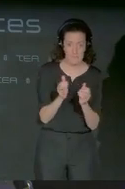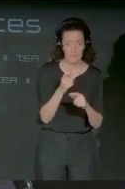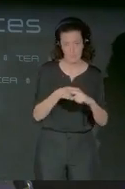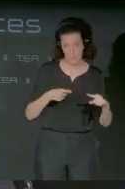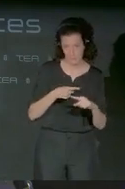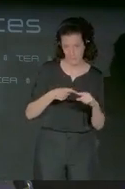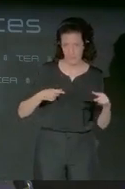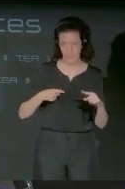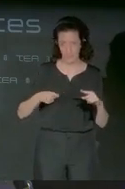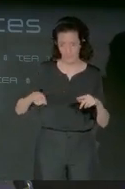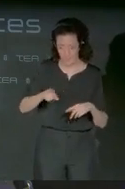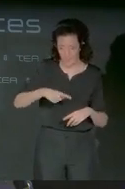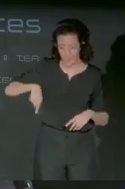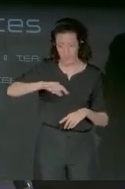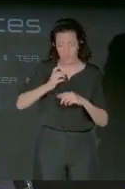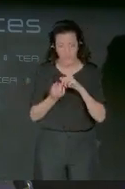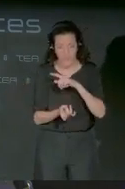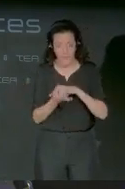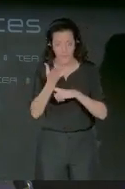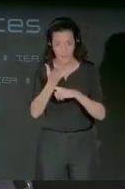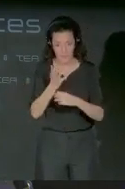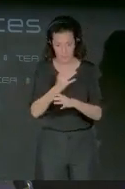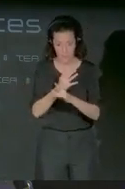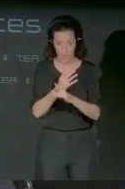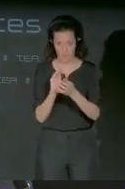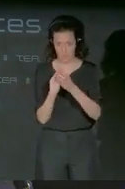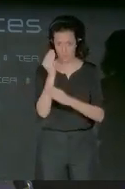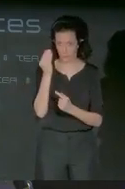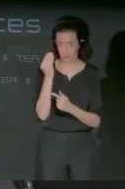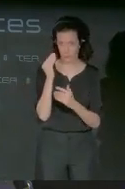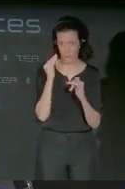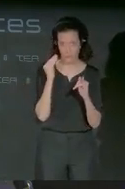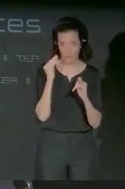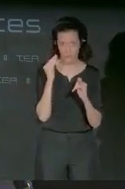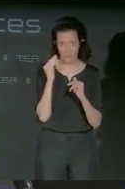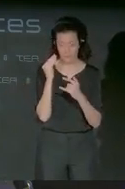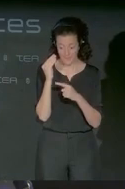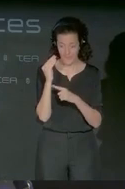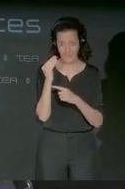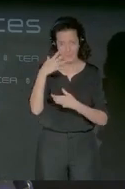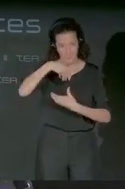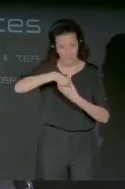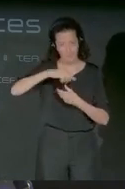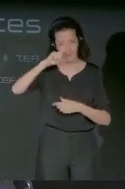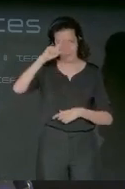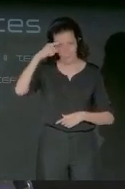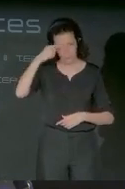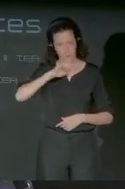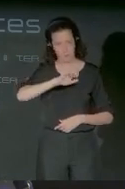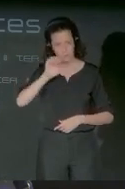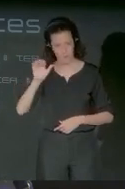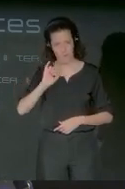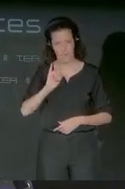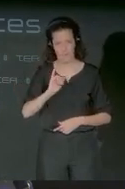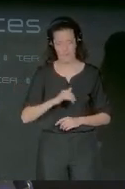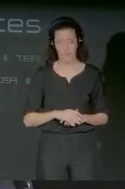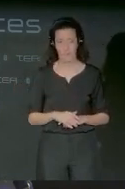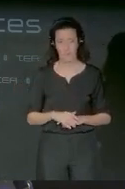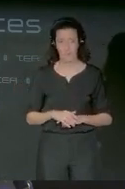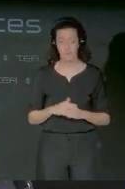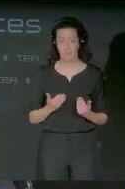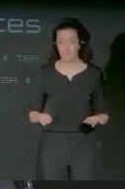the European culture. And then the big question for us is, on the other hand, how are we making this European culture more visible? So